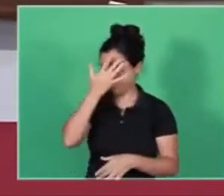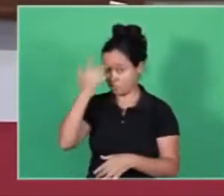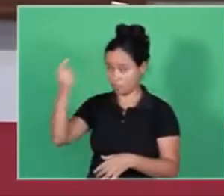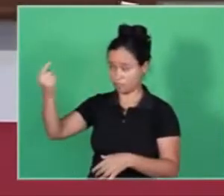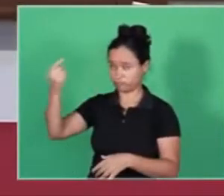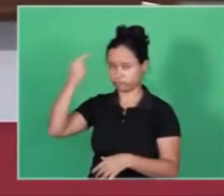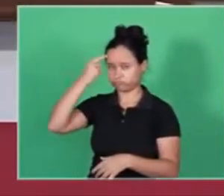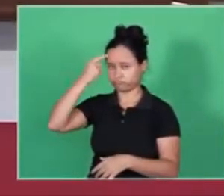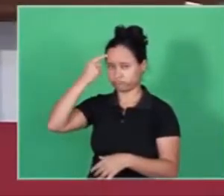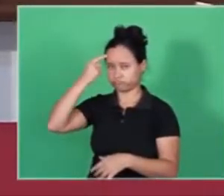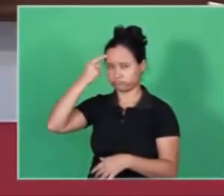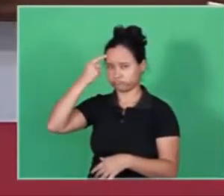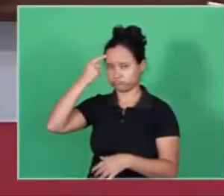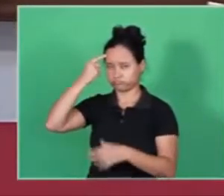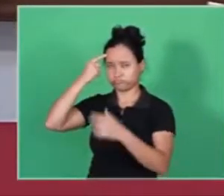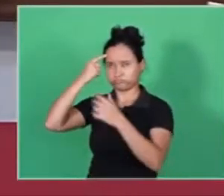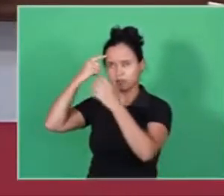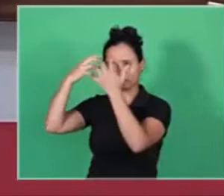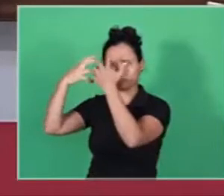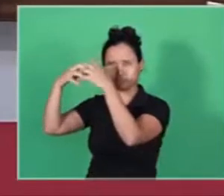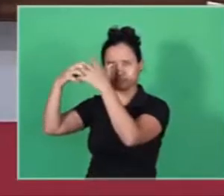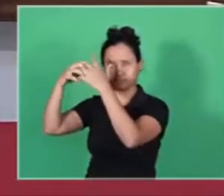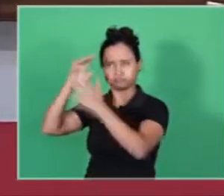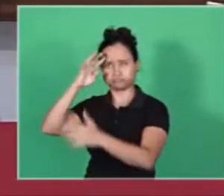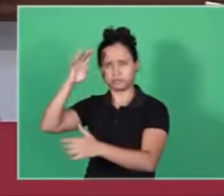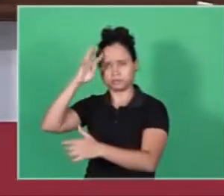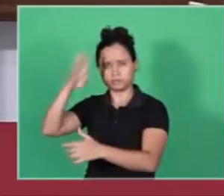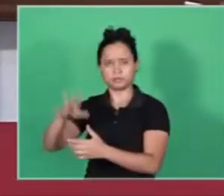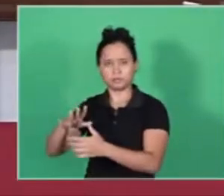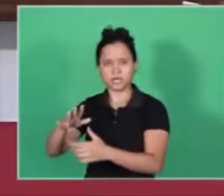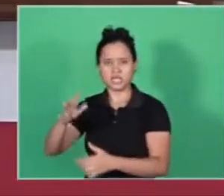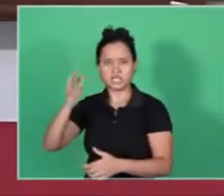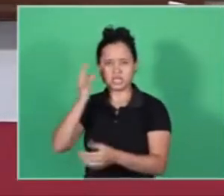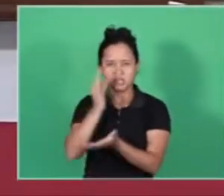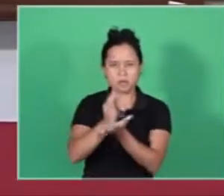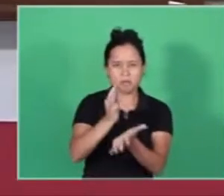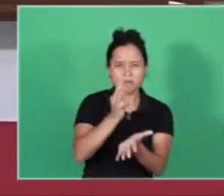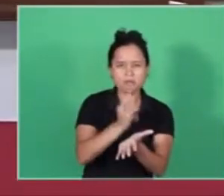the thought leaders, the great people that were thinking.